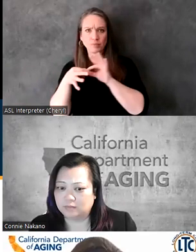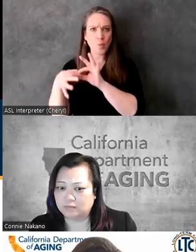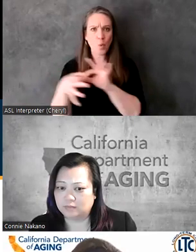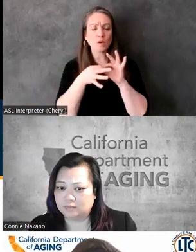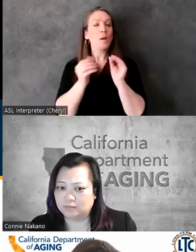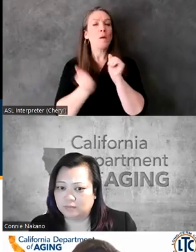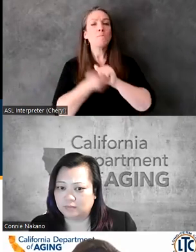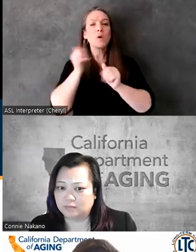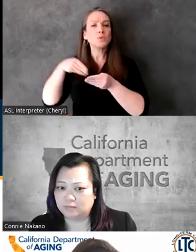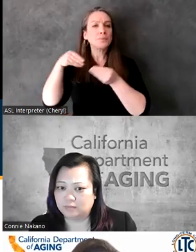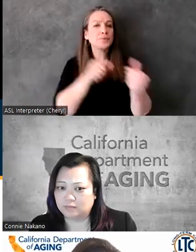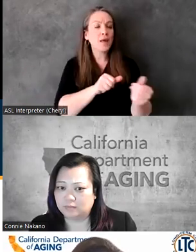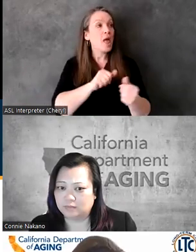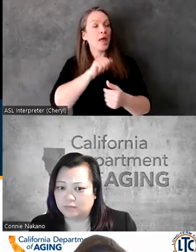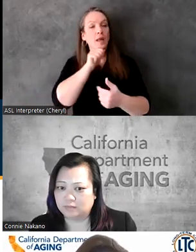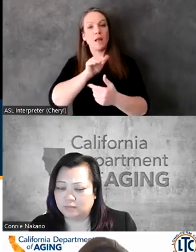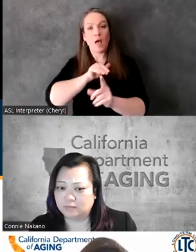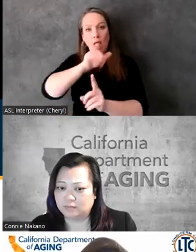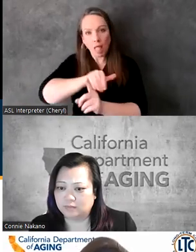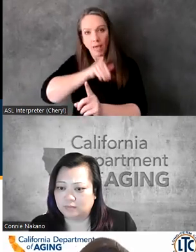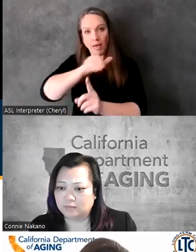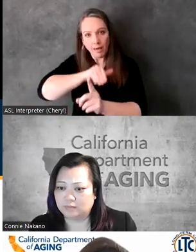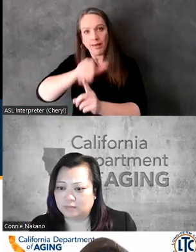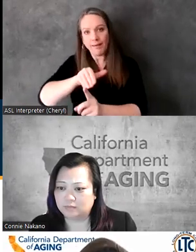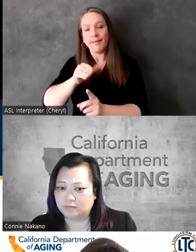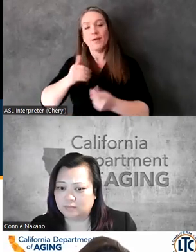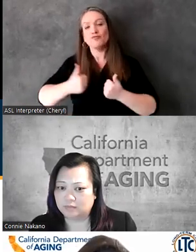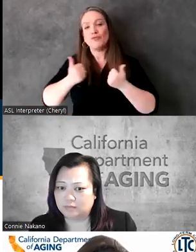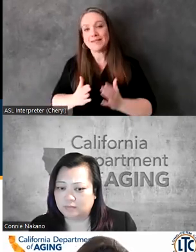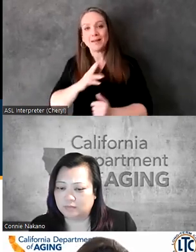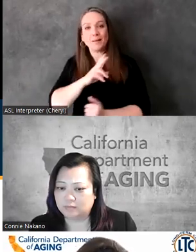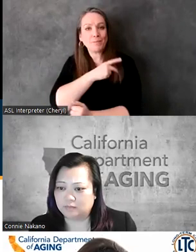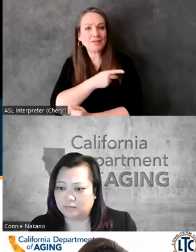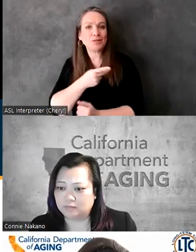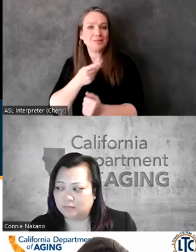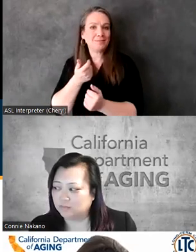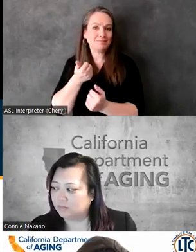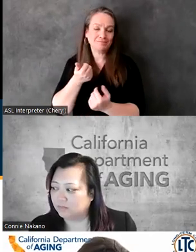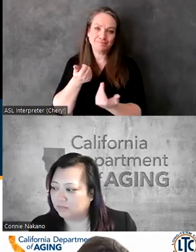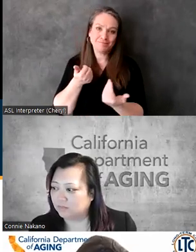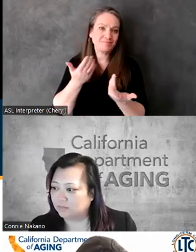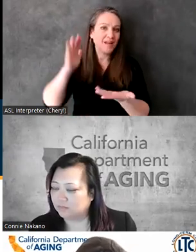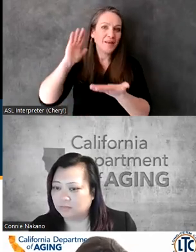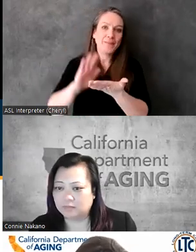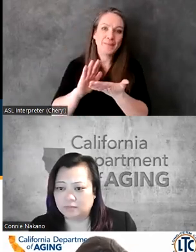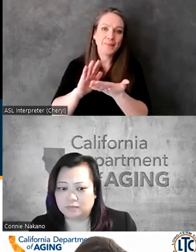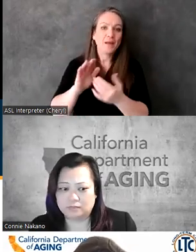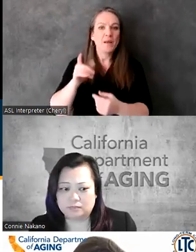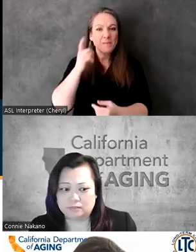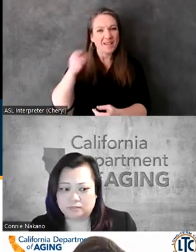with the least disruption, and also most effective for the person who's been